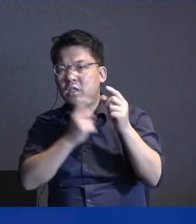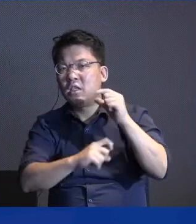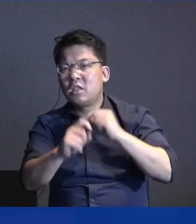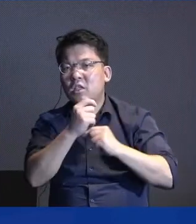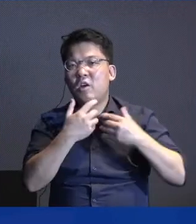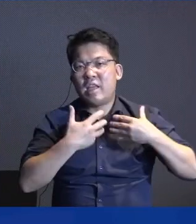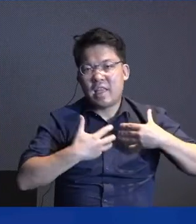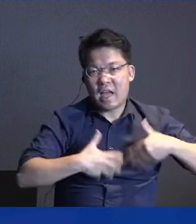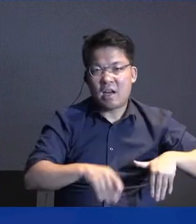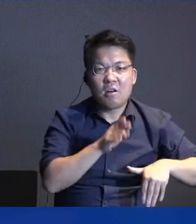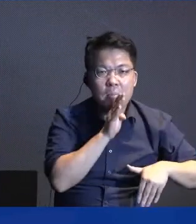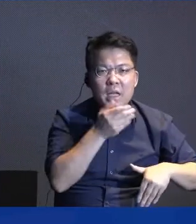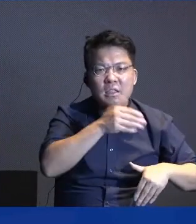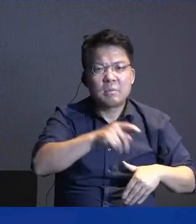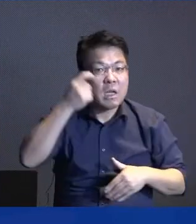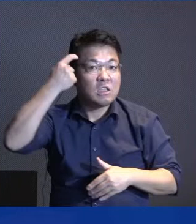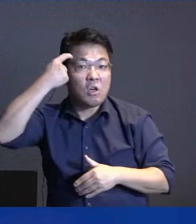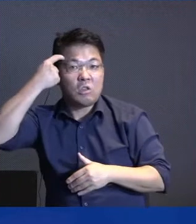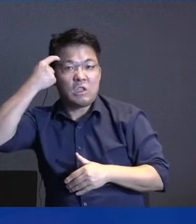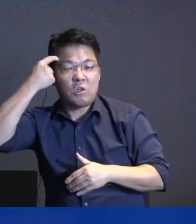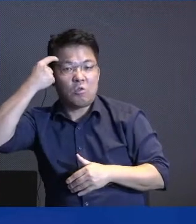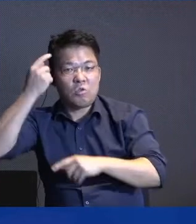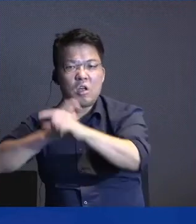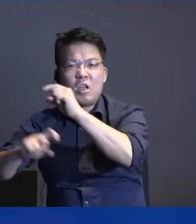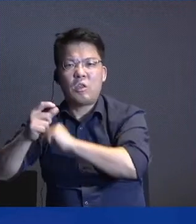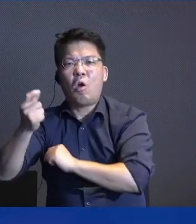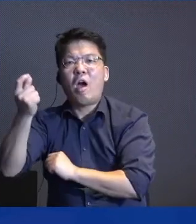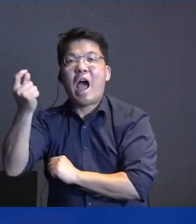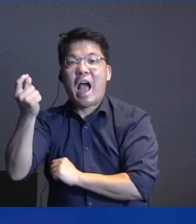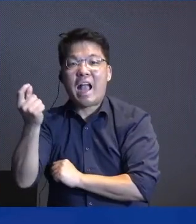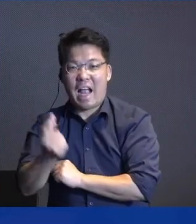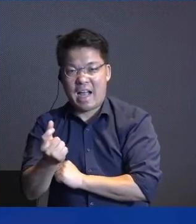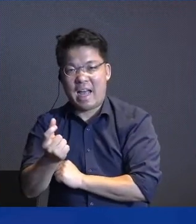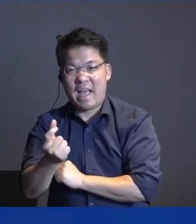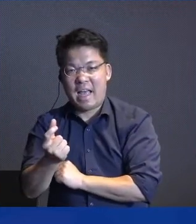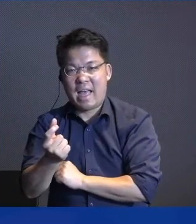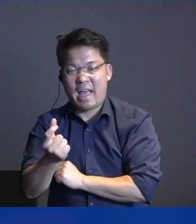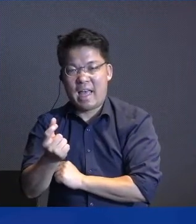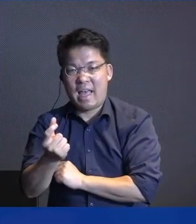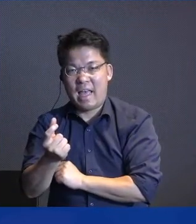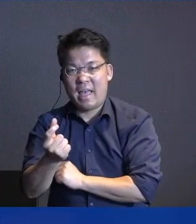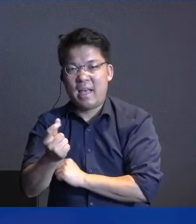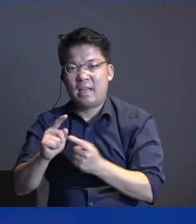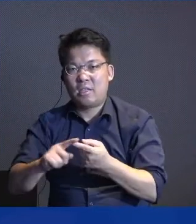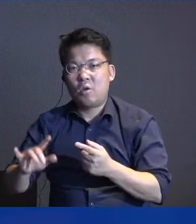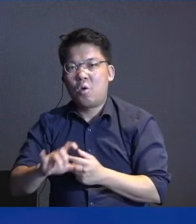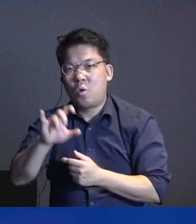and potential to contribute to their own well-being and that of others.